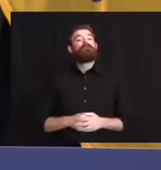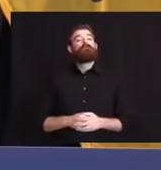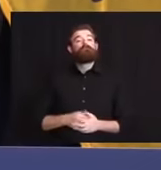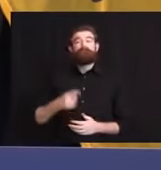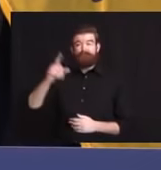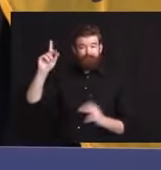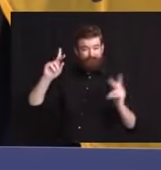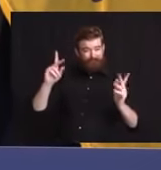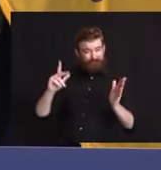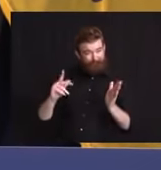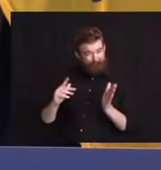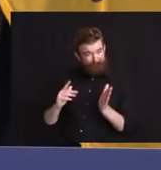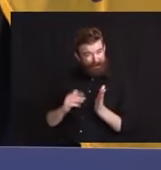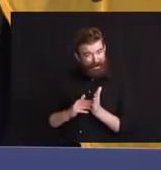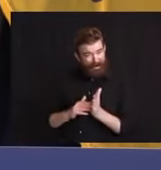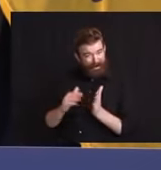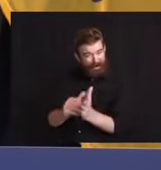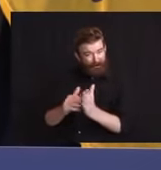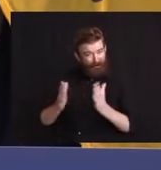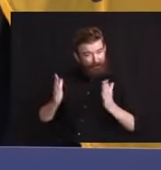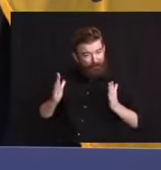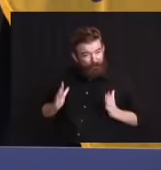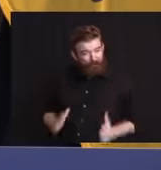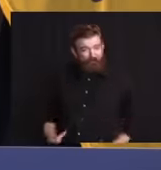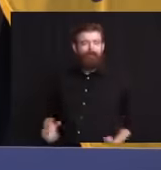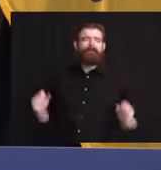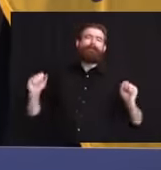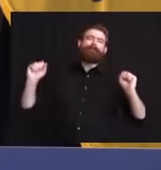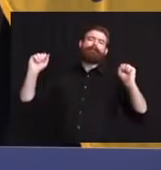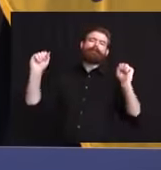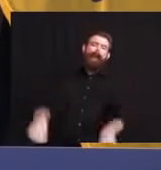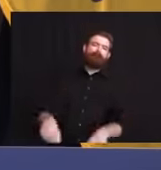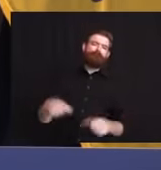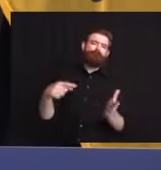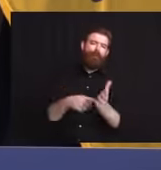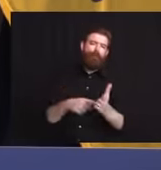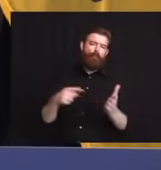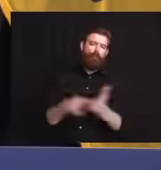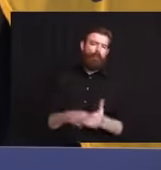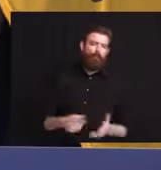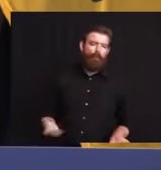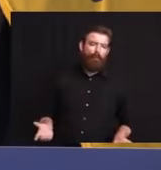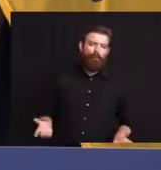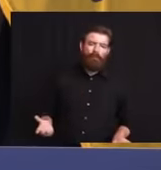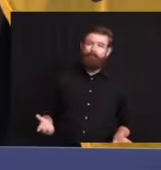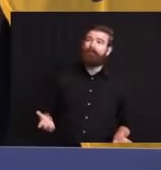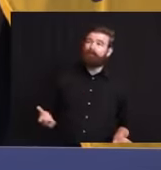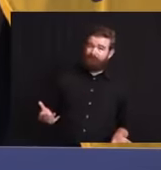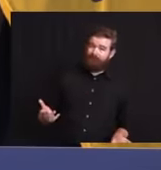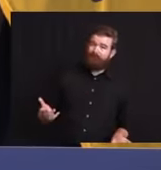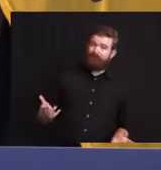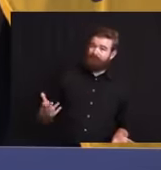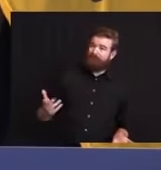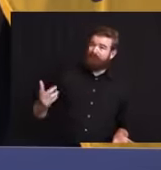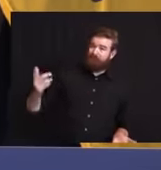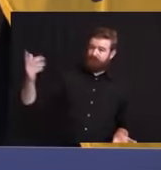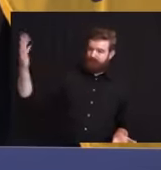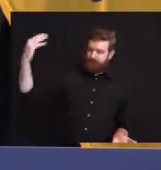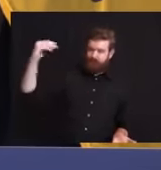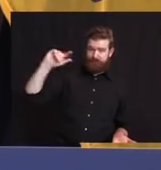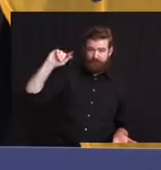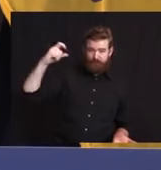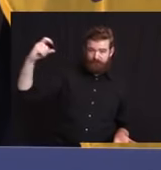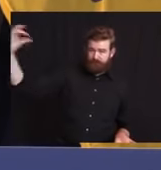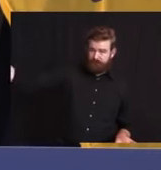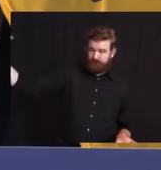most to allow us to get the repeatable year in and year out revenue to make the investments that we